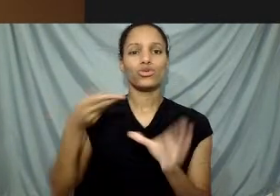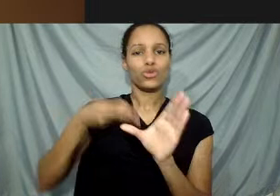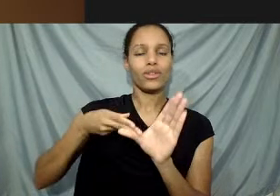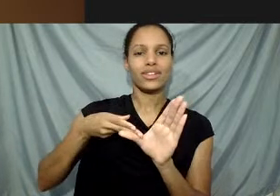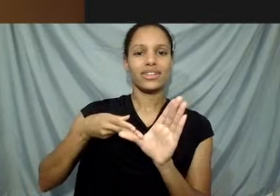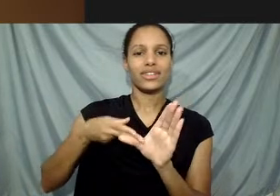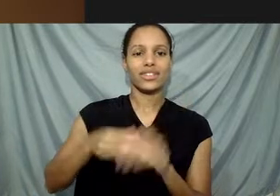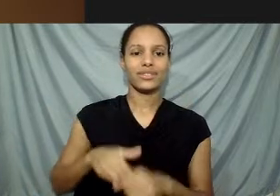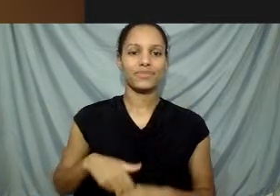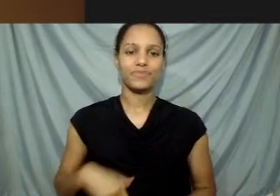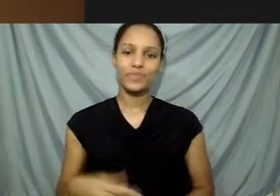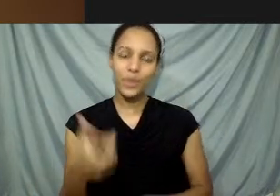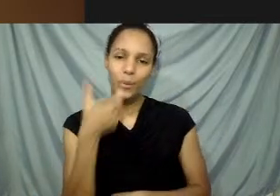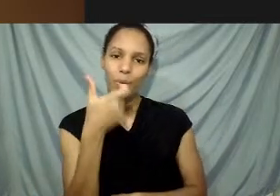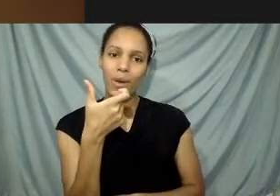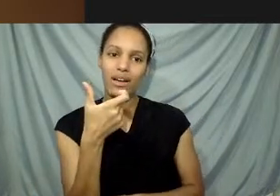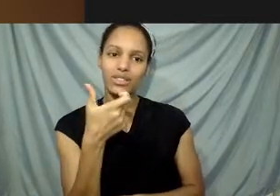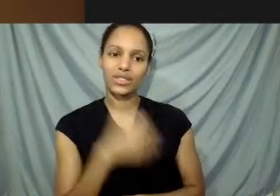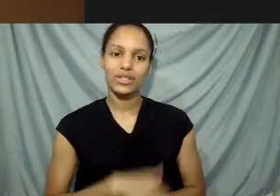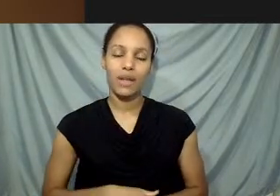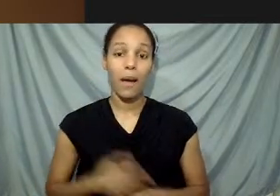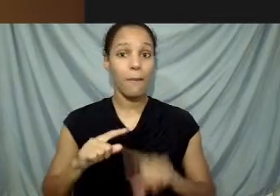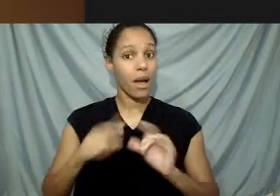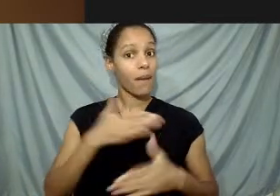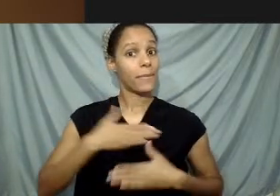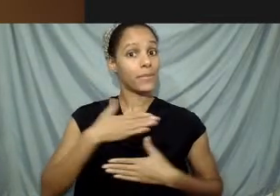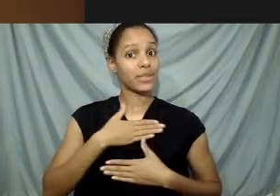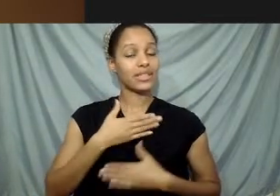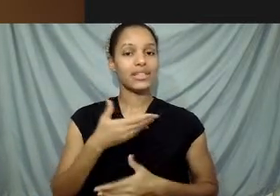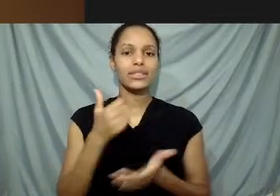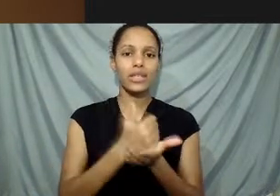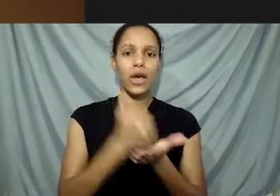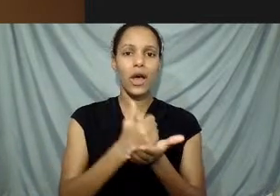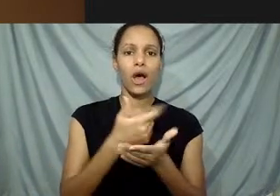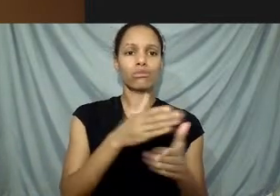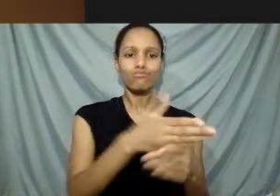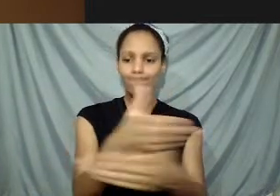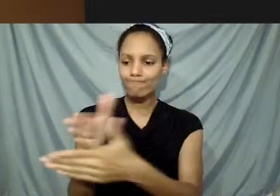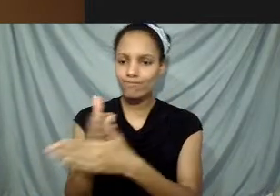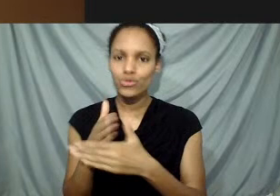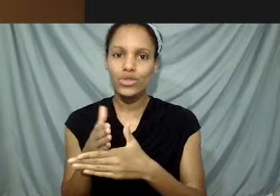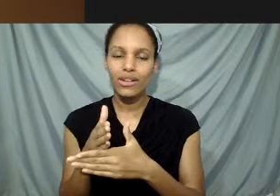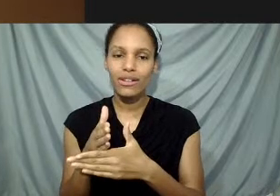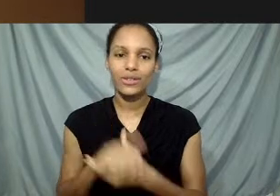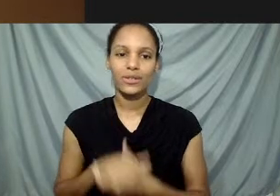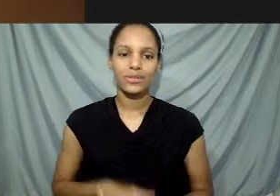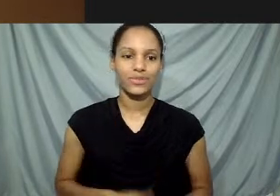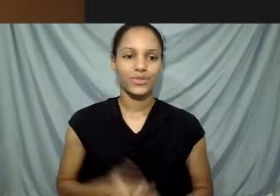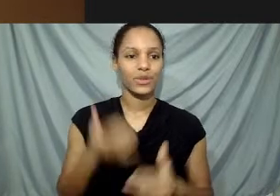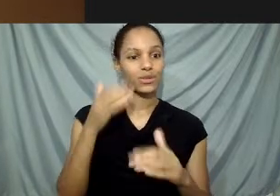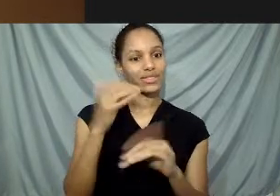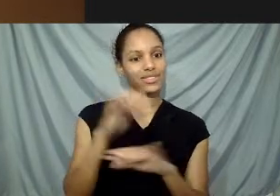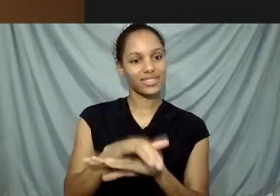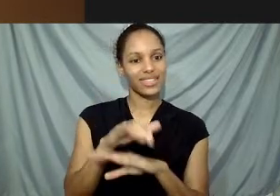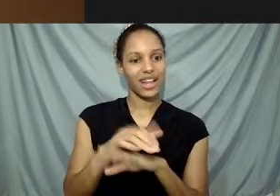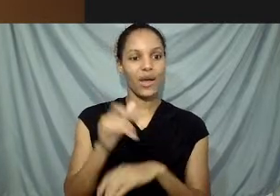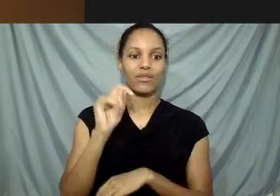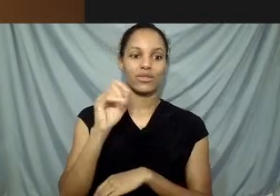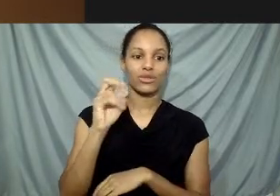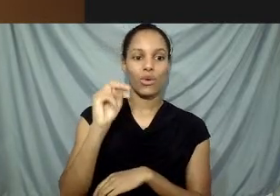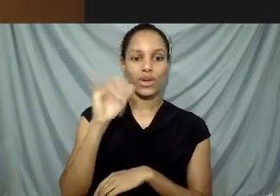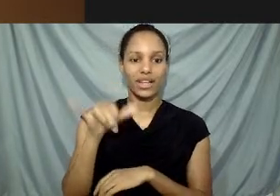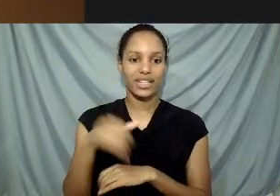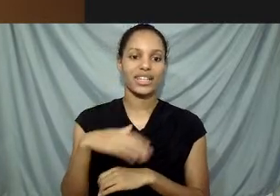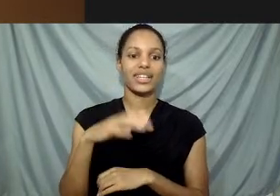please help to spread the word. Tonight, it's Davalois Fearon and Kevin Iega